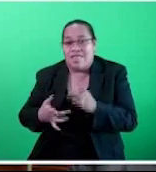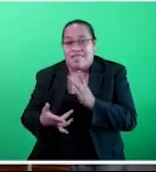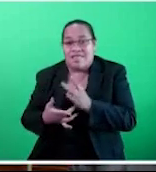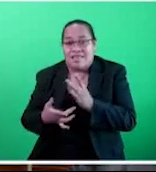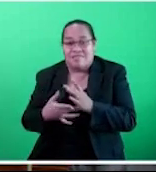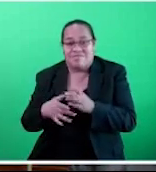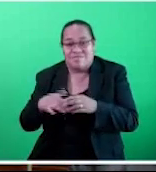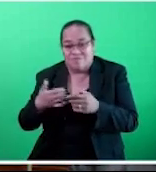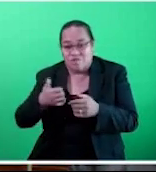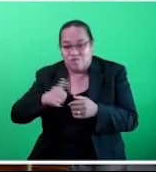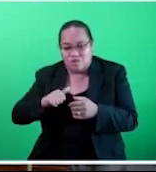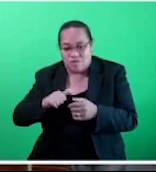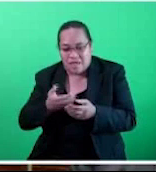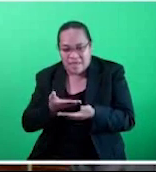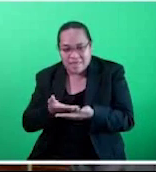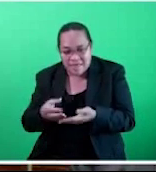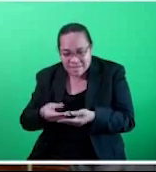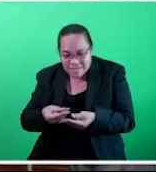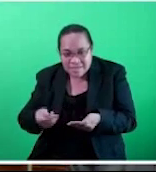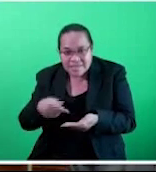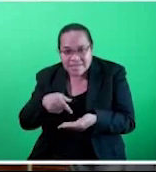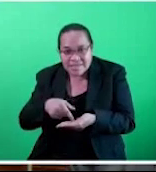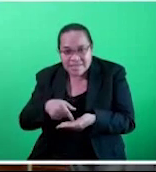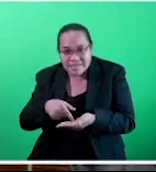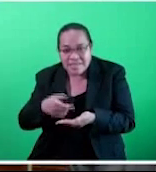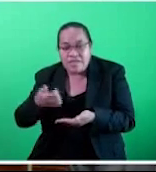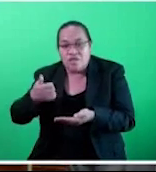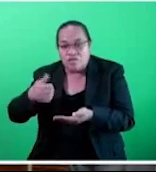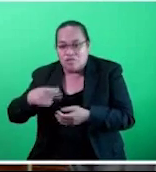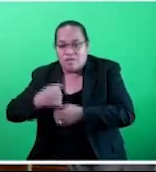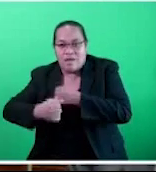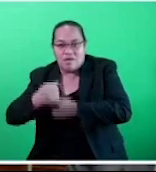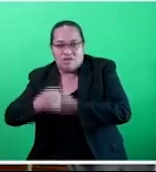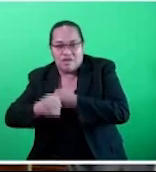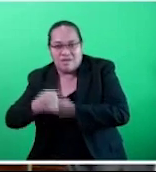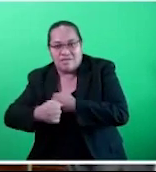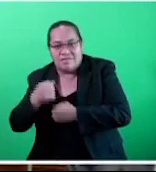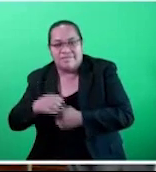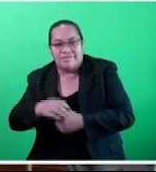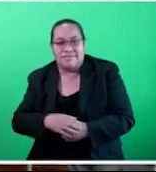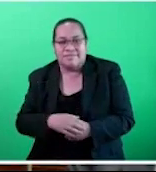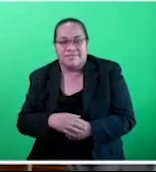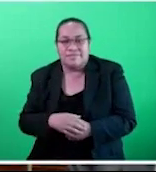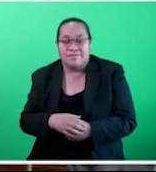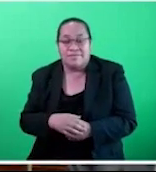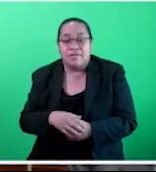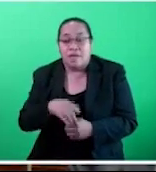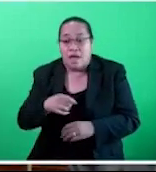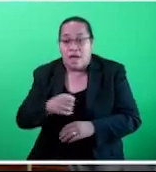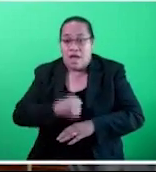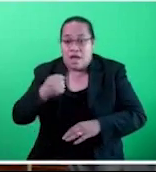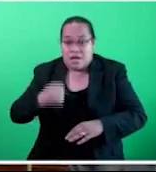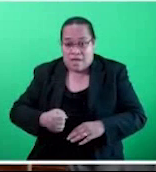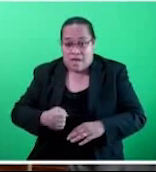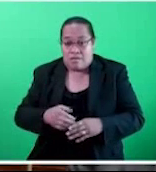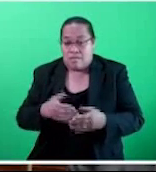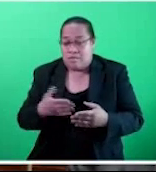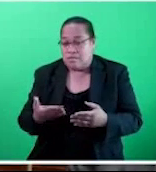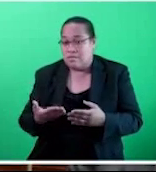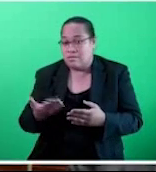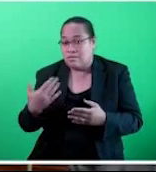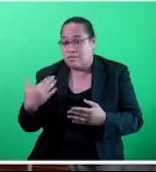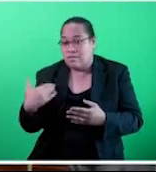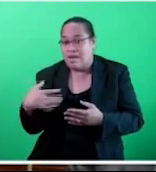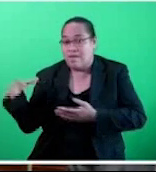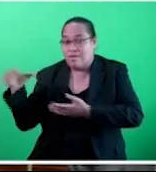antibiotic discs, while the liquid suspension method uses the Vitek machine. Honorable Speaker, the government has recently